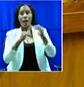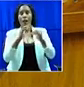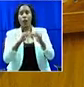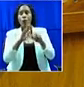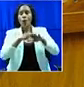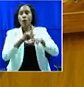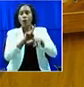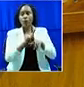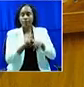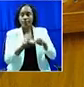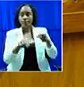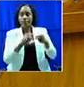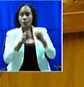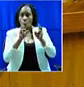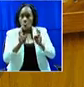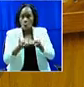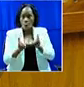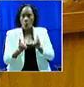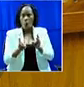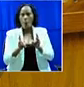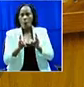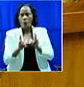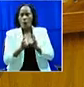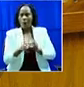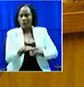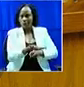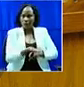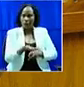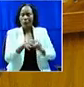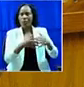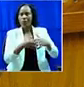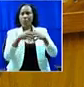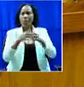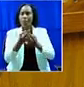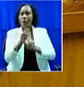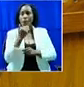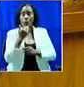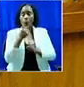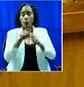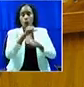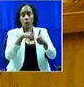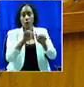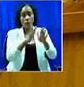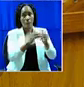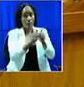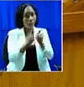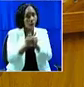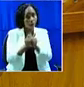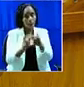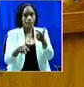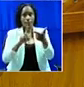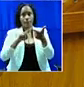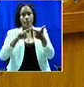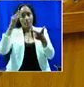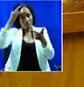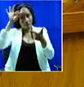common ground established by the social partners, being government,